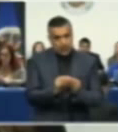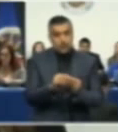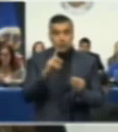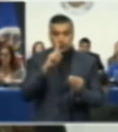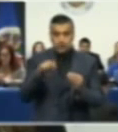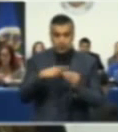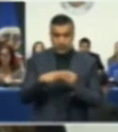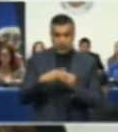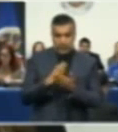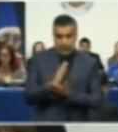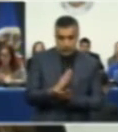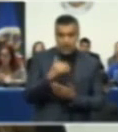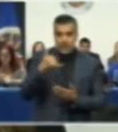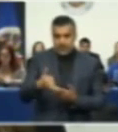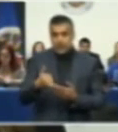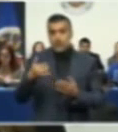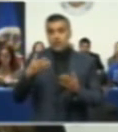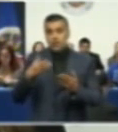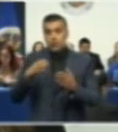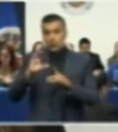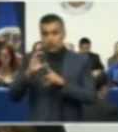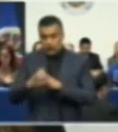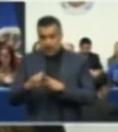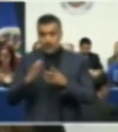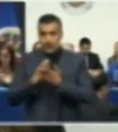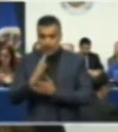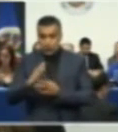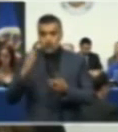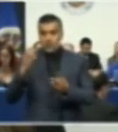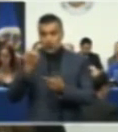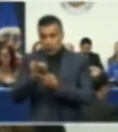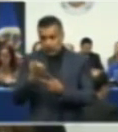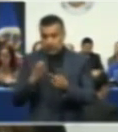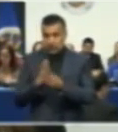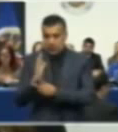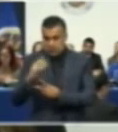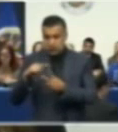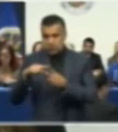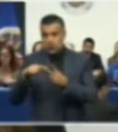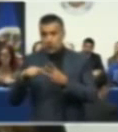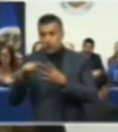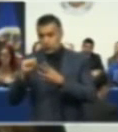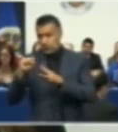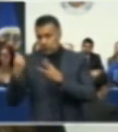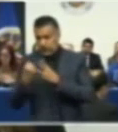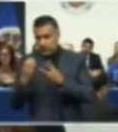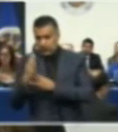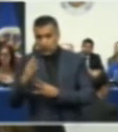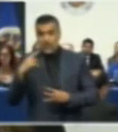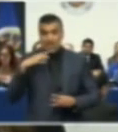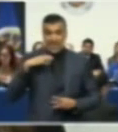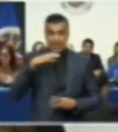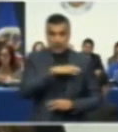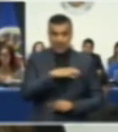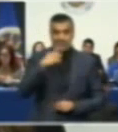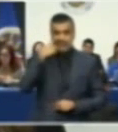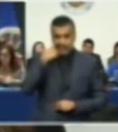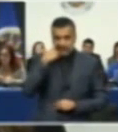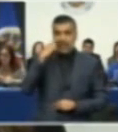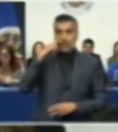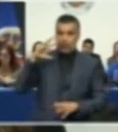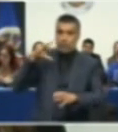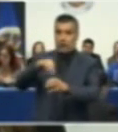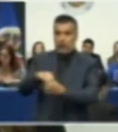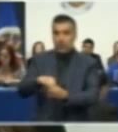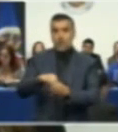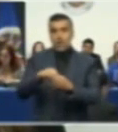political rights, but economic, social, and cultural rights, again, a topic which this commission has recently become very